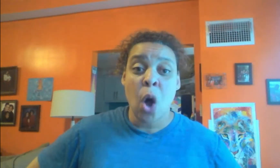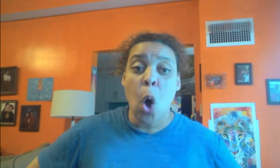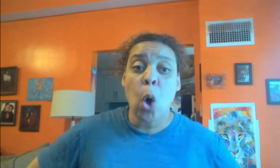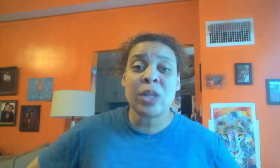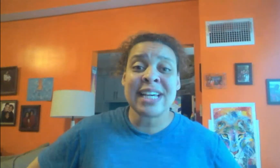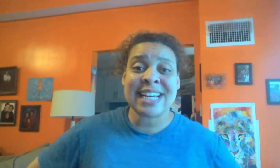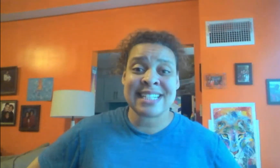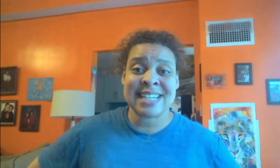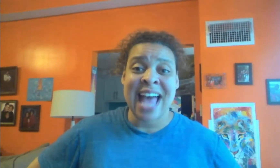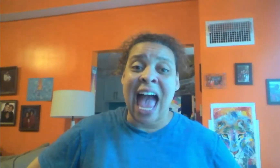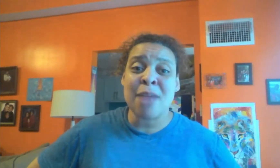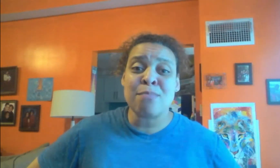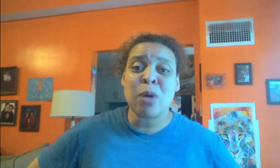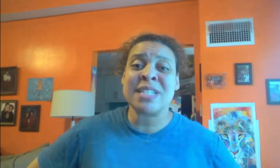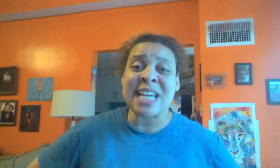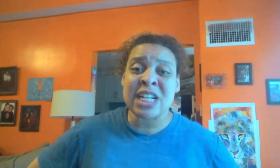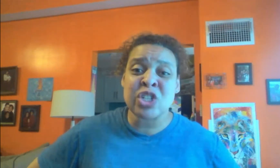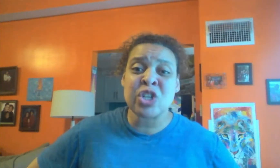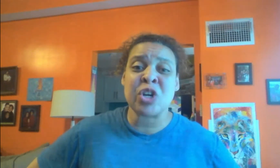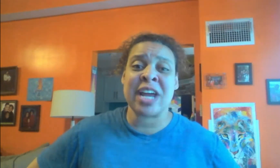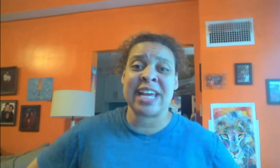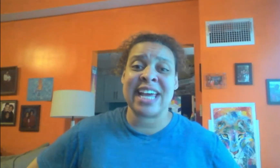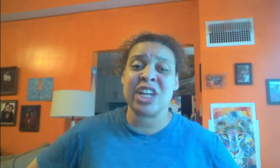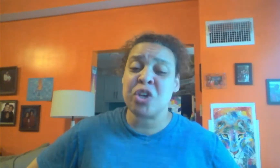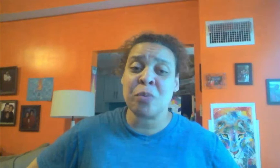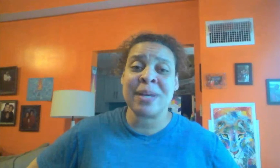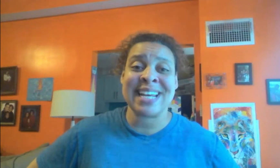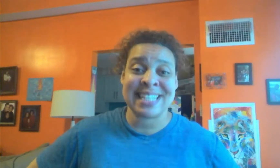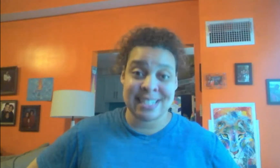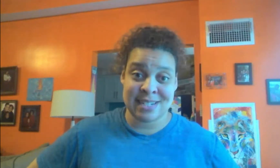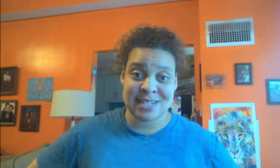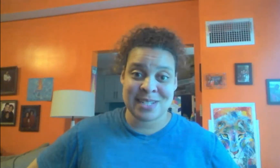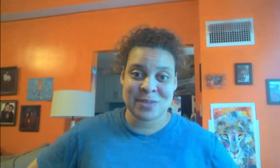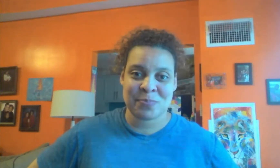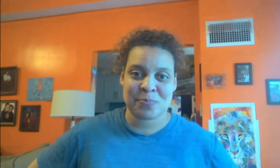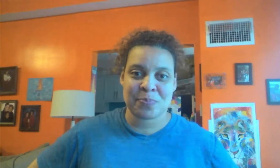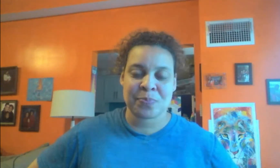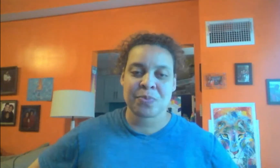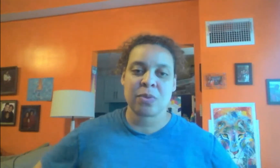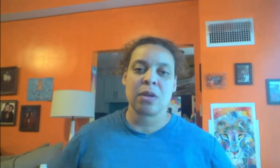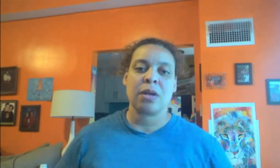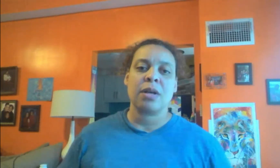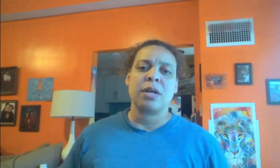priceless, holiest, and most enduring in human existence.